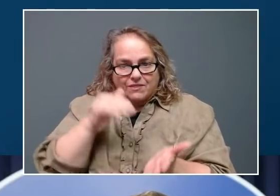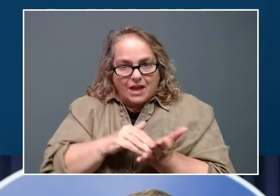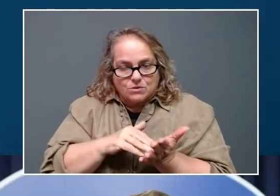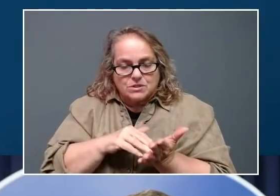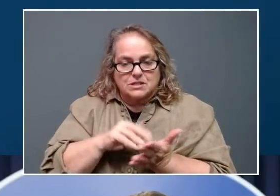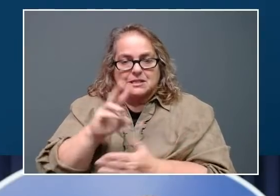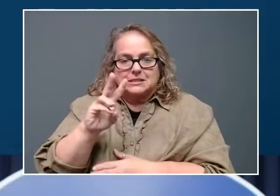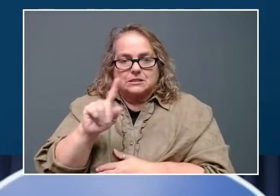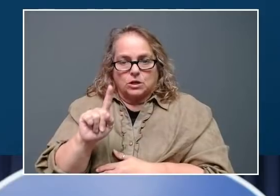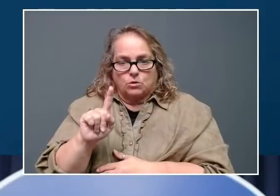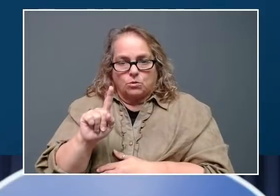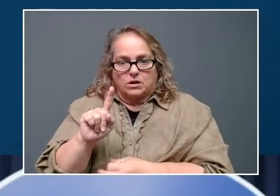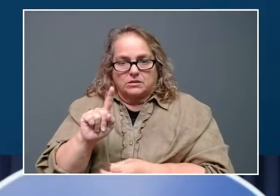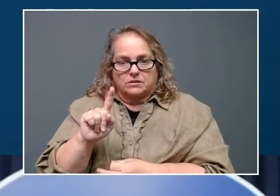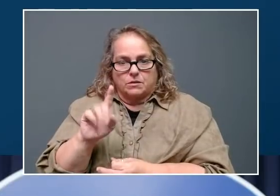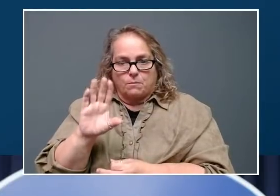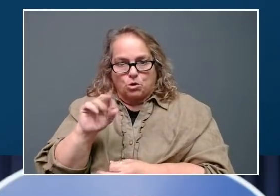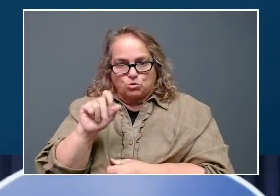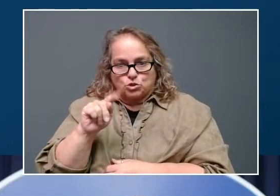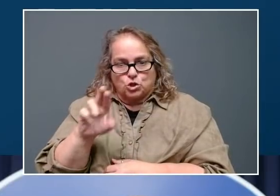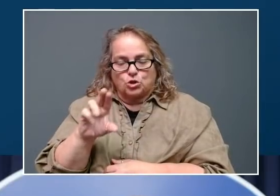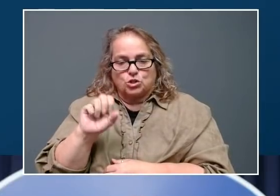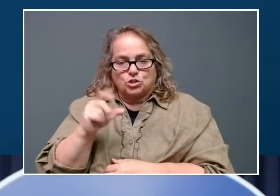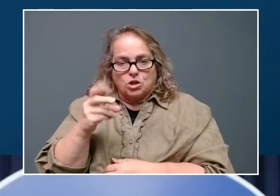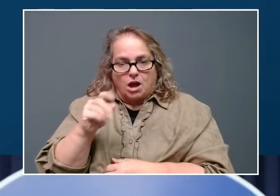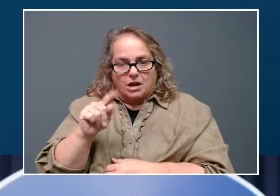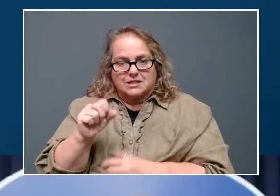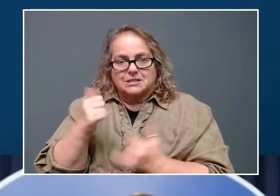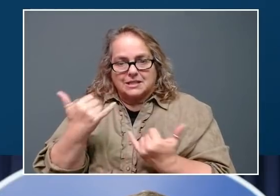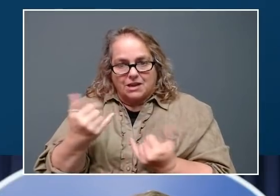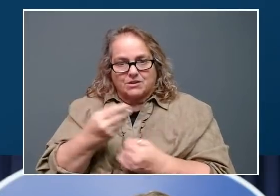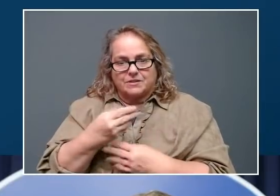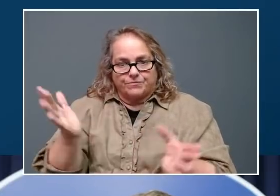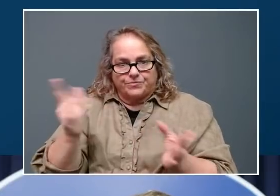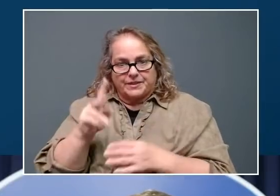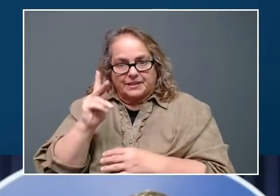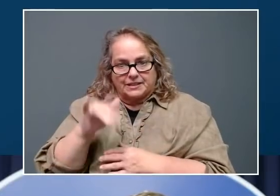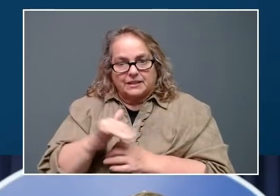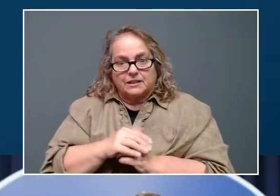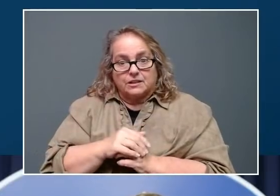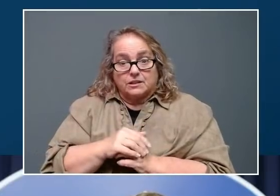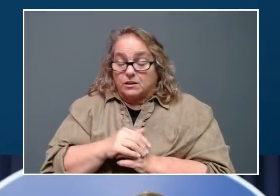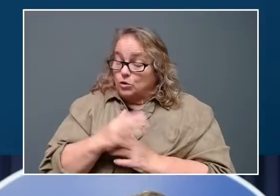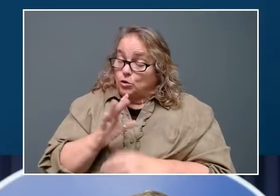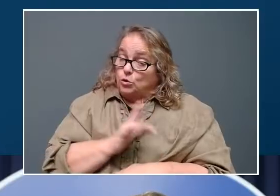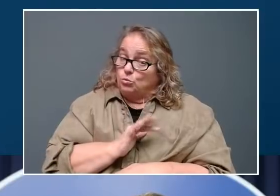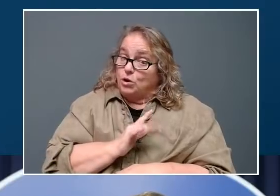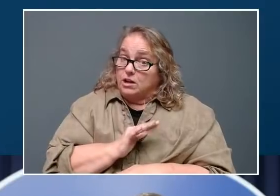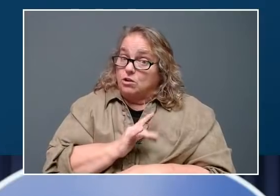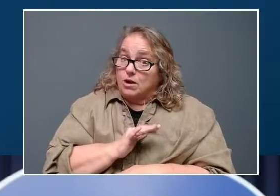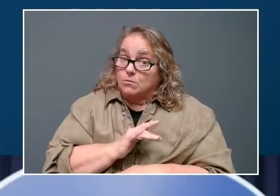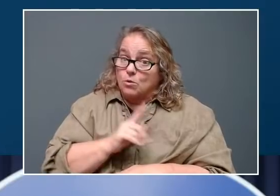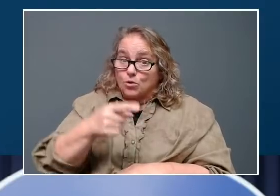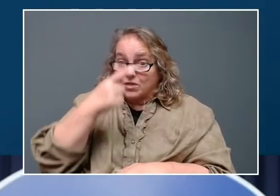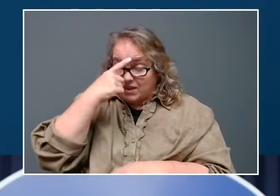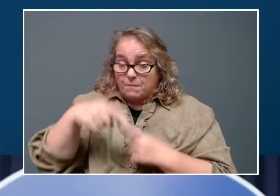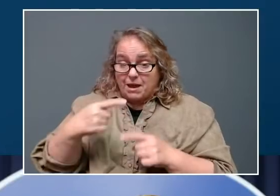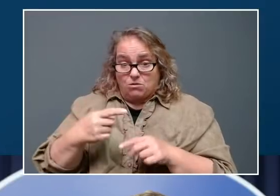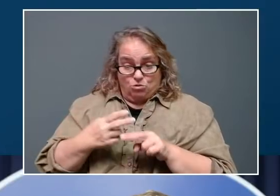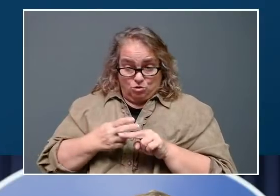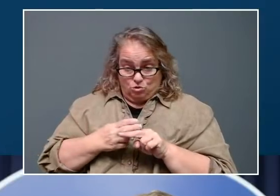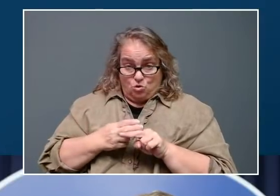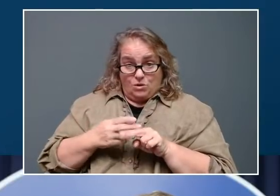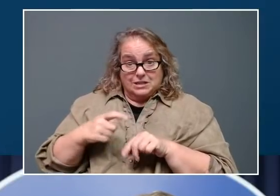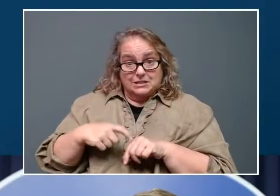640,061 booster shots have now been given out in Kentucky. Pretty incredible when you think about how short of a time they've been